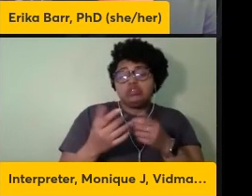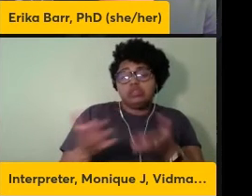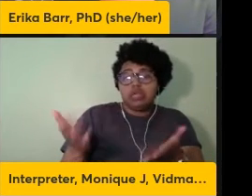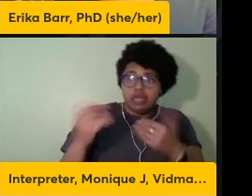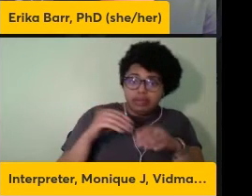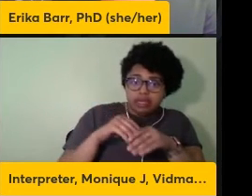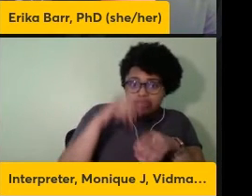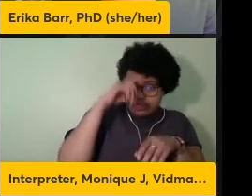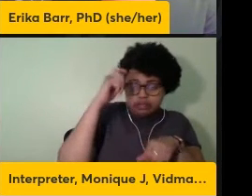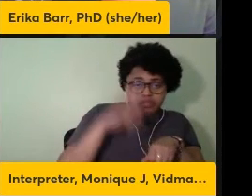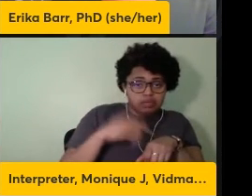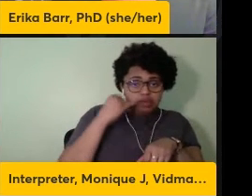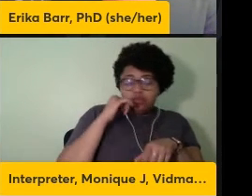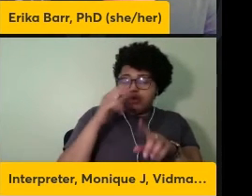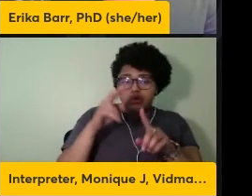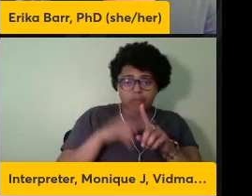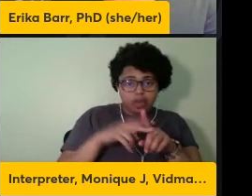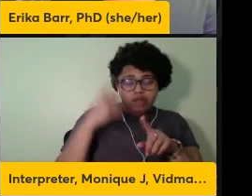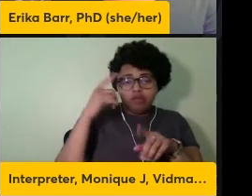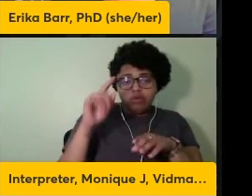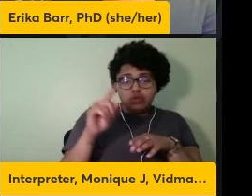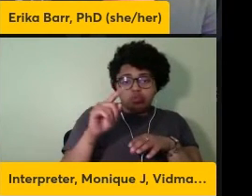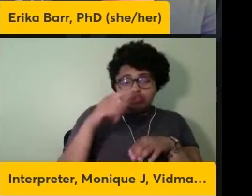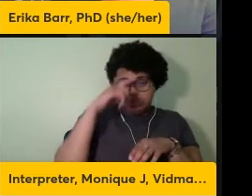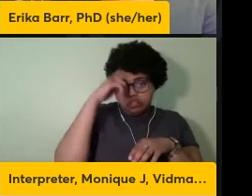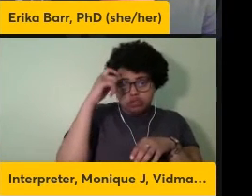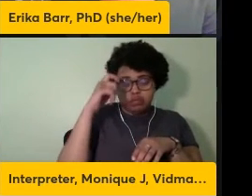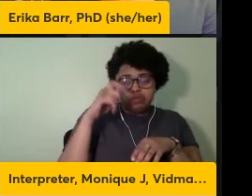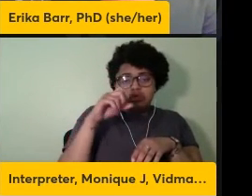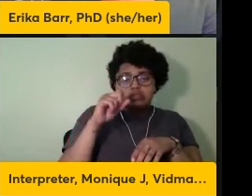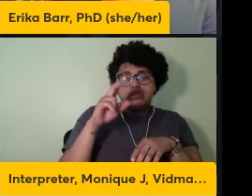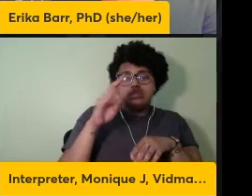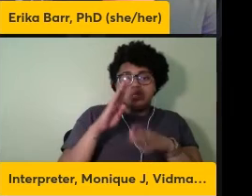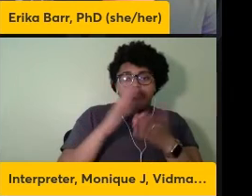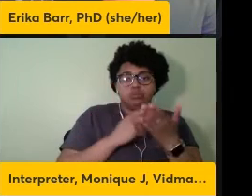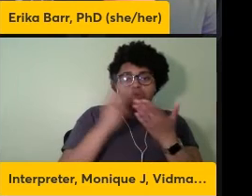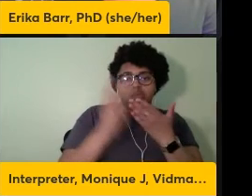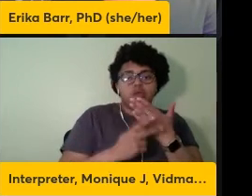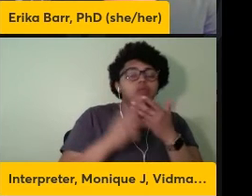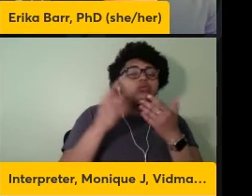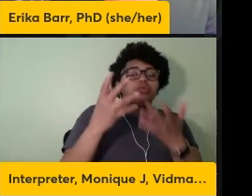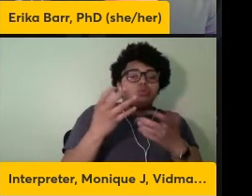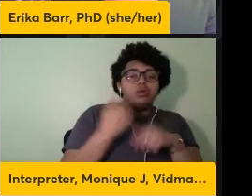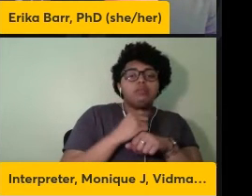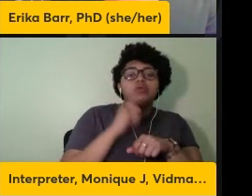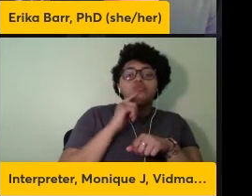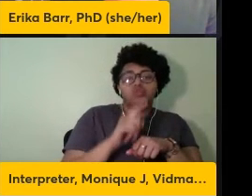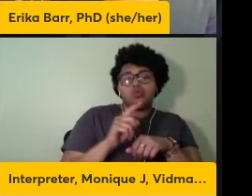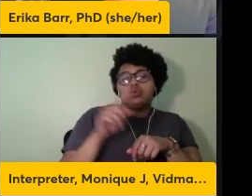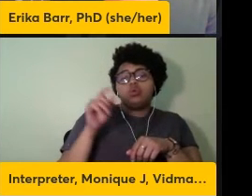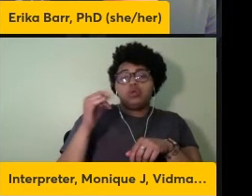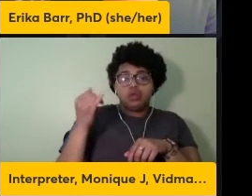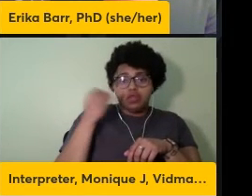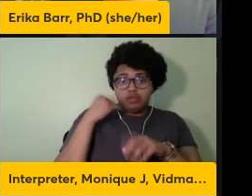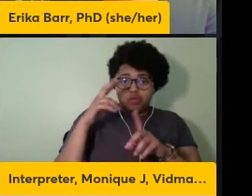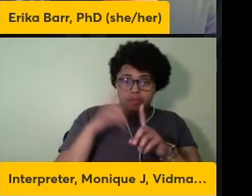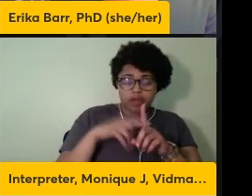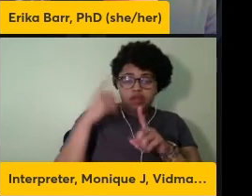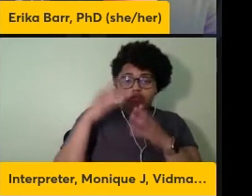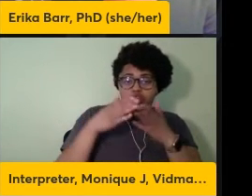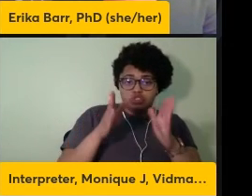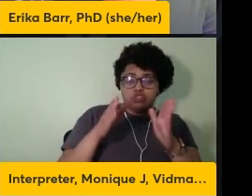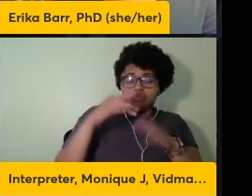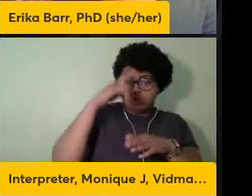summer, if you don't apply to a summer sub program, then you want to make sure that if you are applying to the general